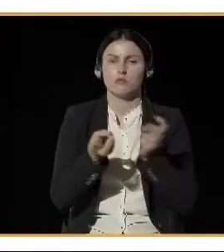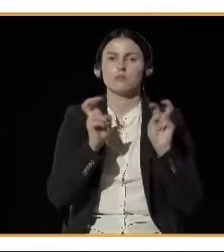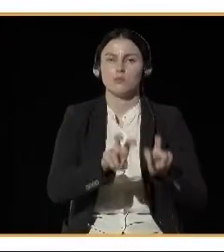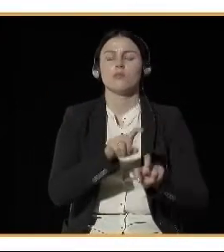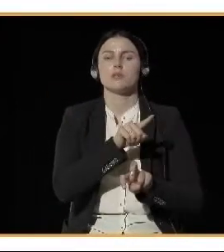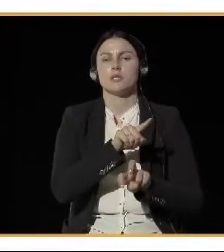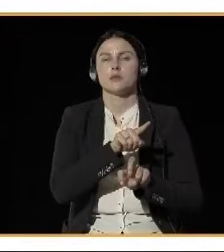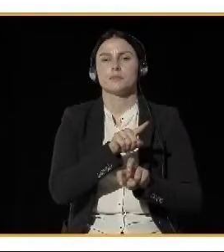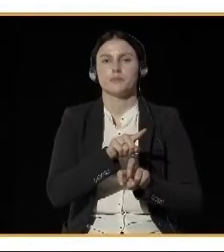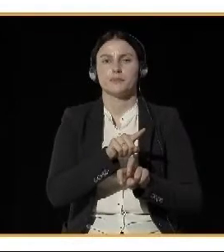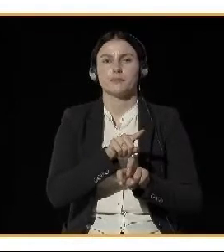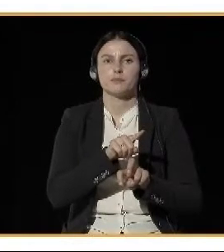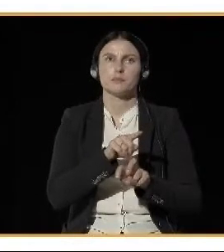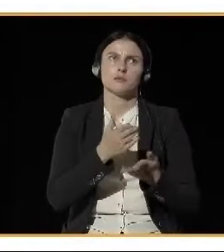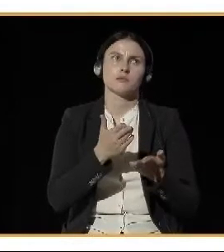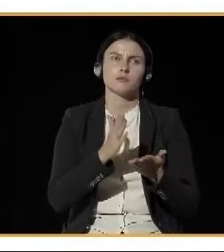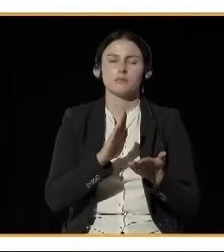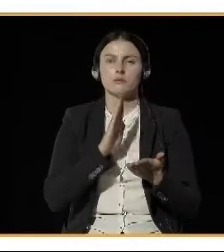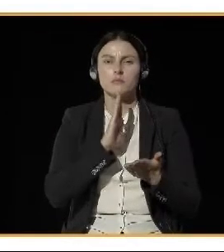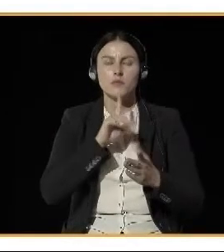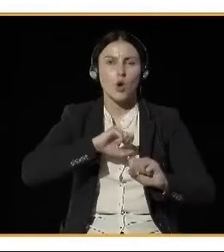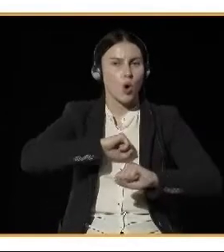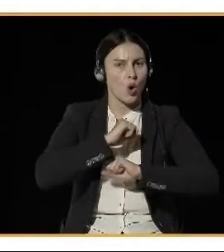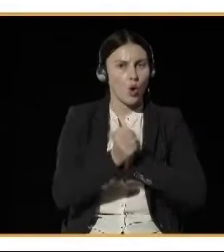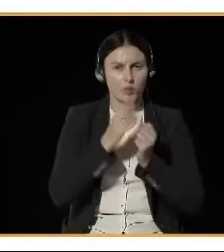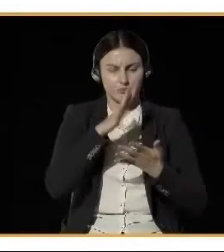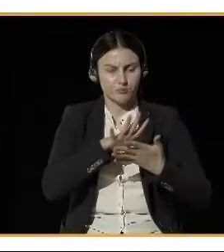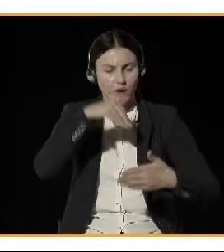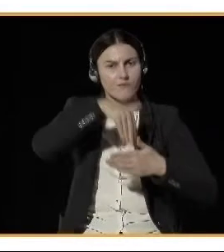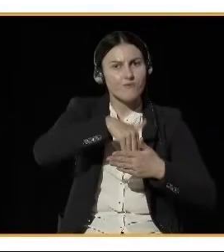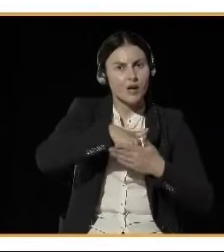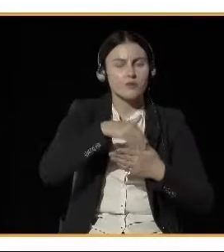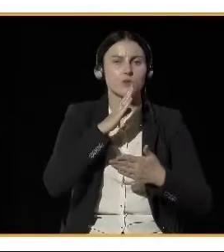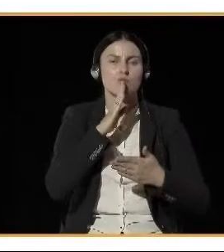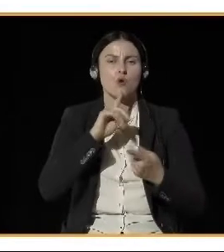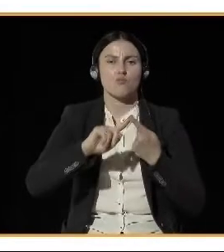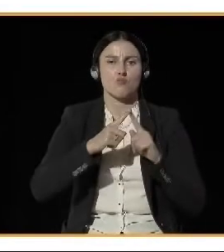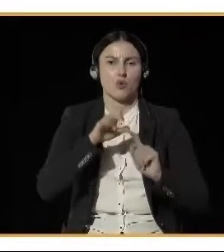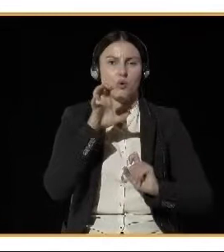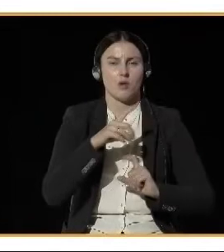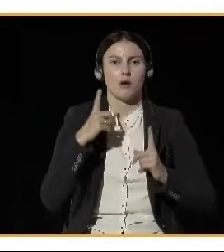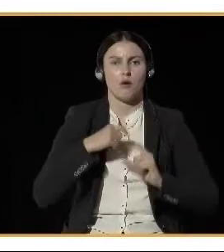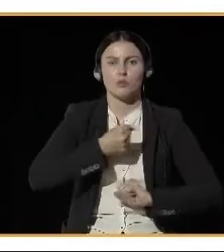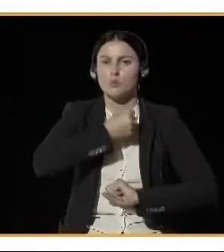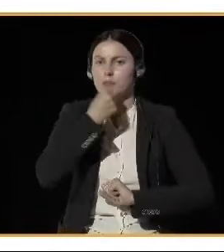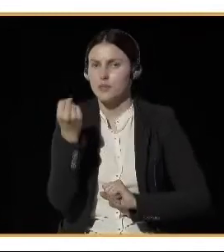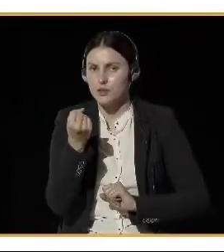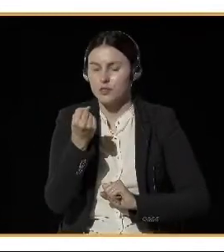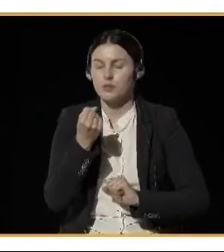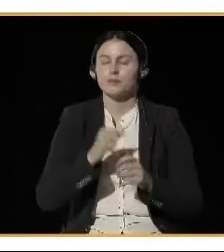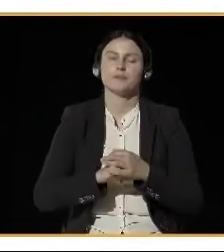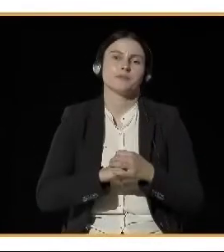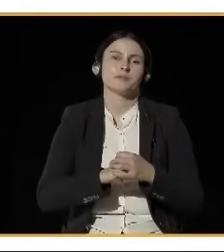develop, let's say, internal senior policy, or more precisely, they need